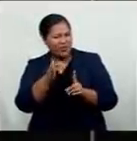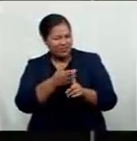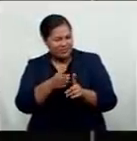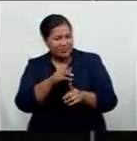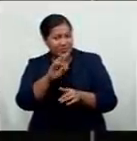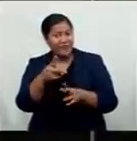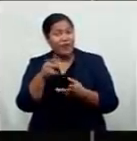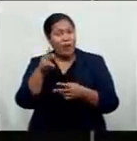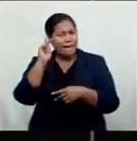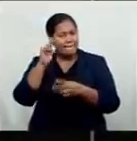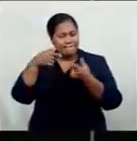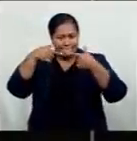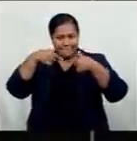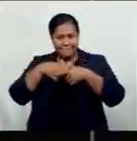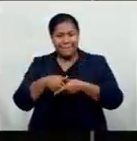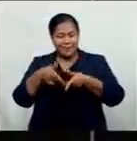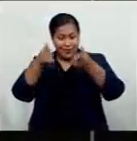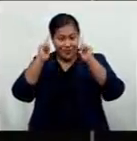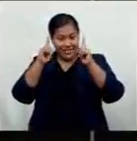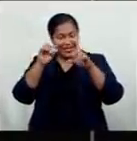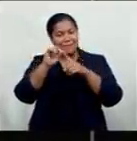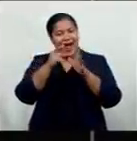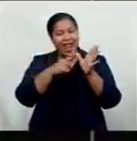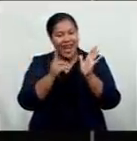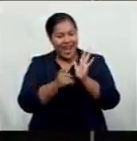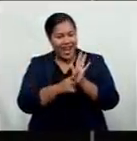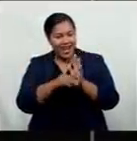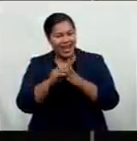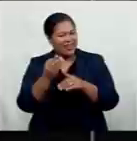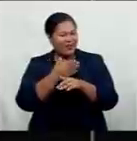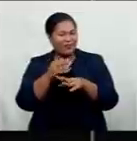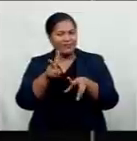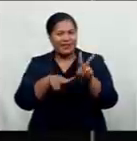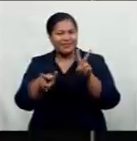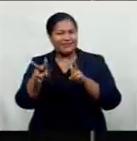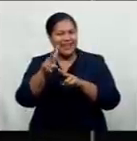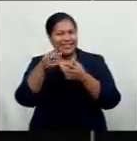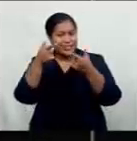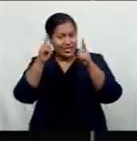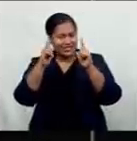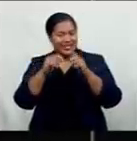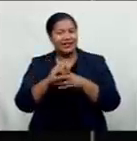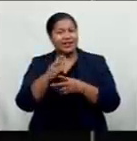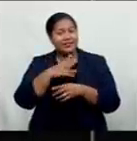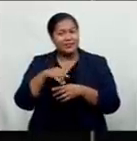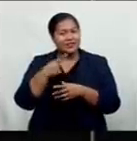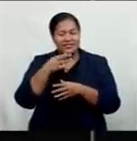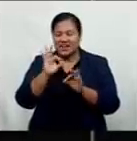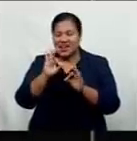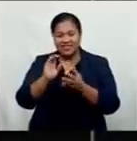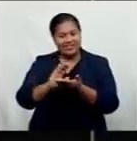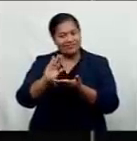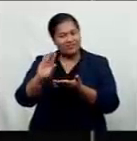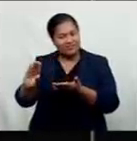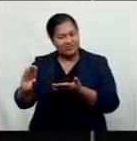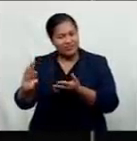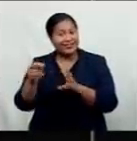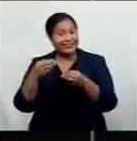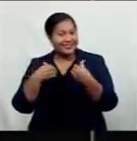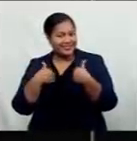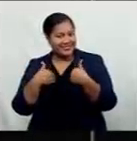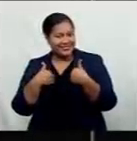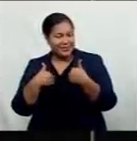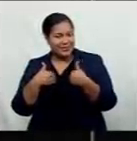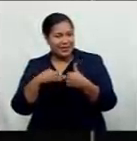Paul Ahluwalia, who he referred to as the former VC, in his ministerial statement, no funding will be given to USP until